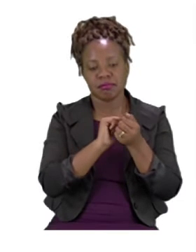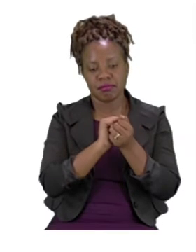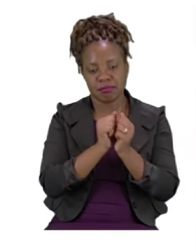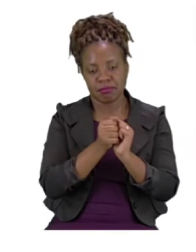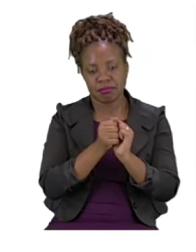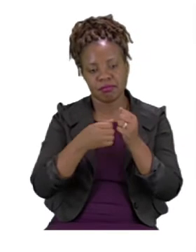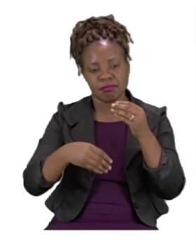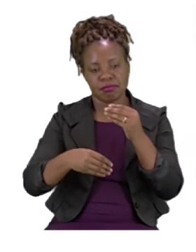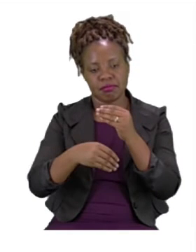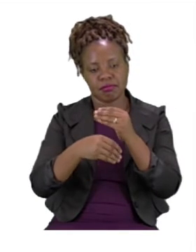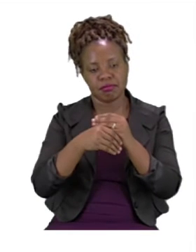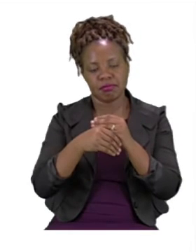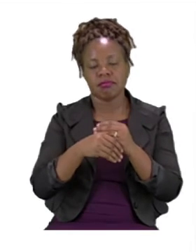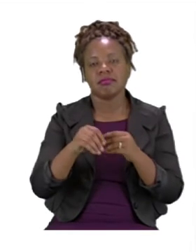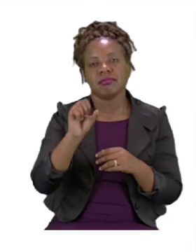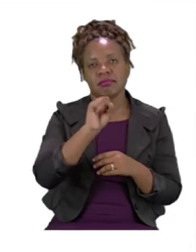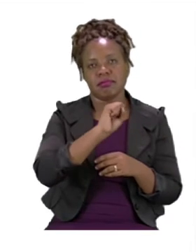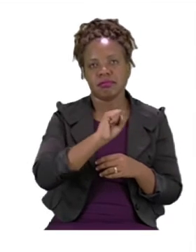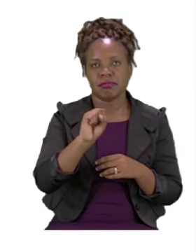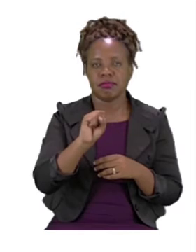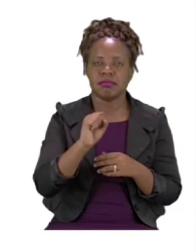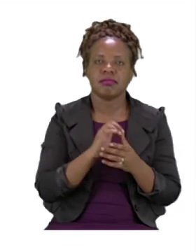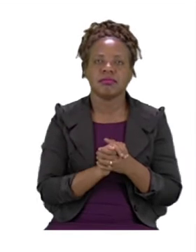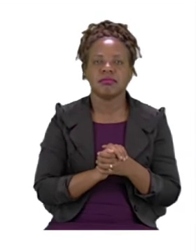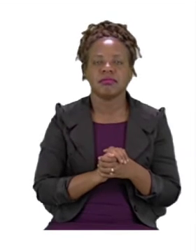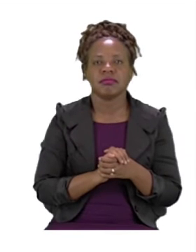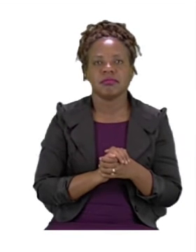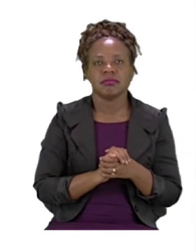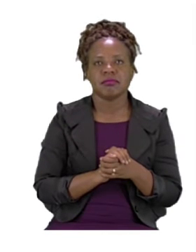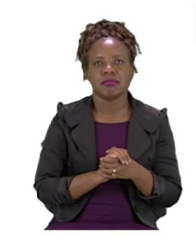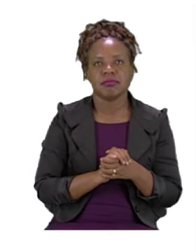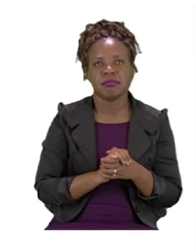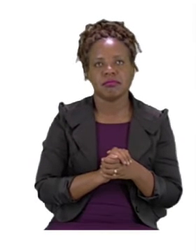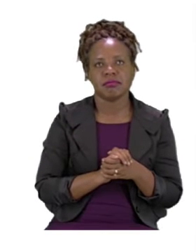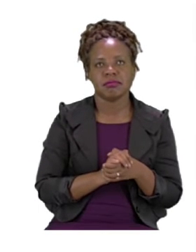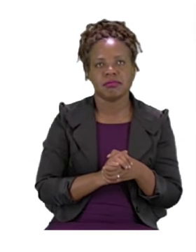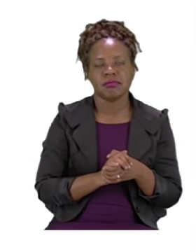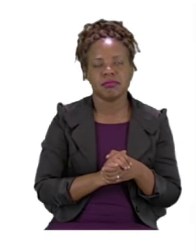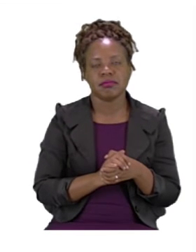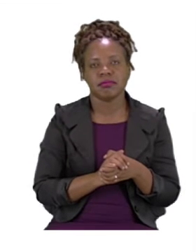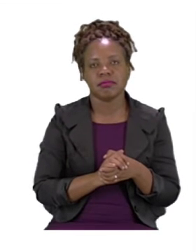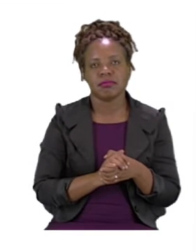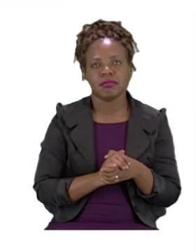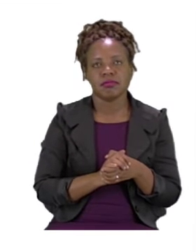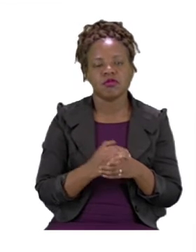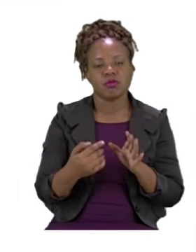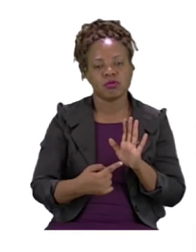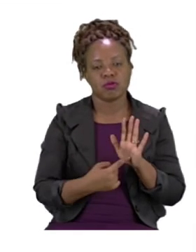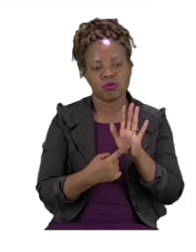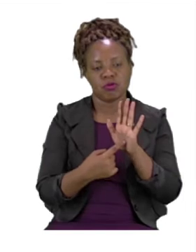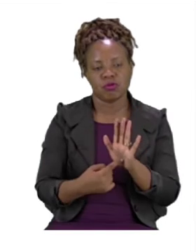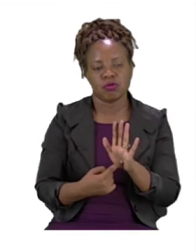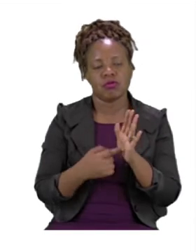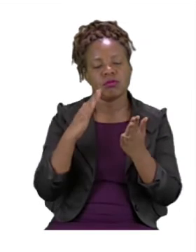into likes. Because we are dealing with the present, meaning something that is happening right now.